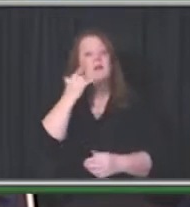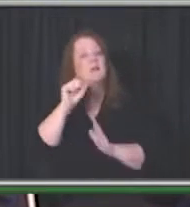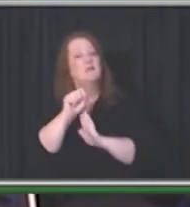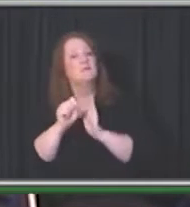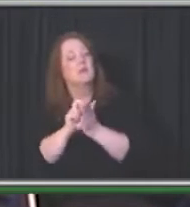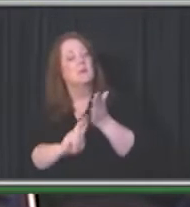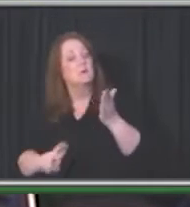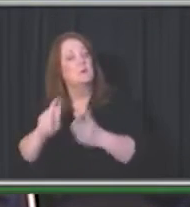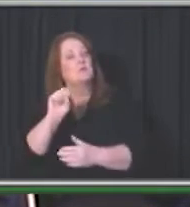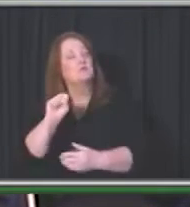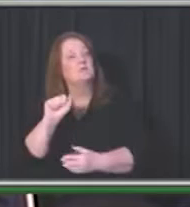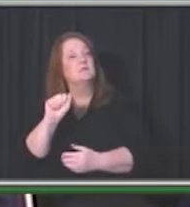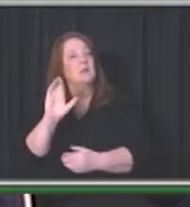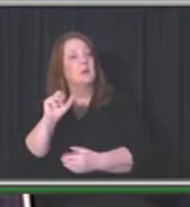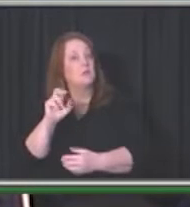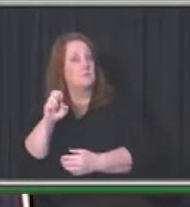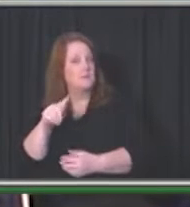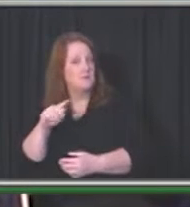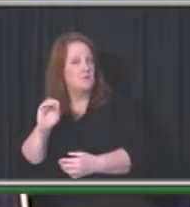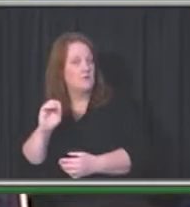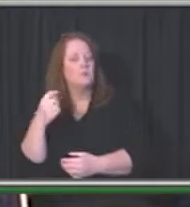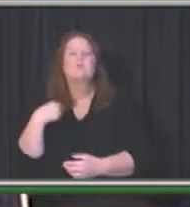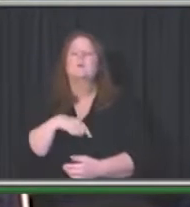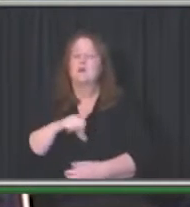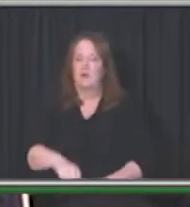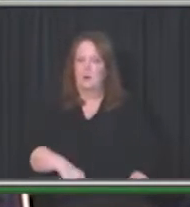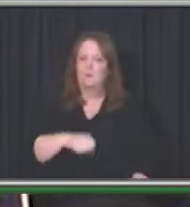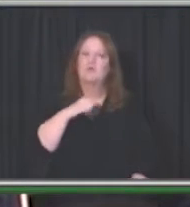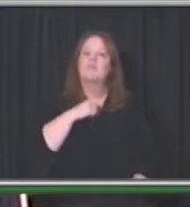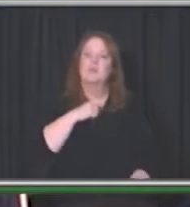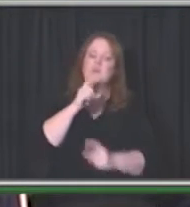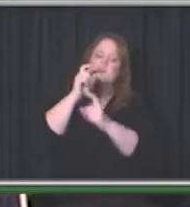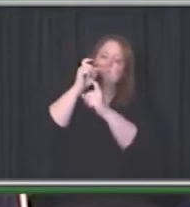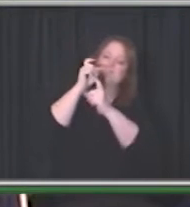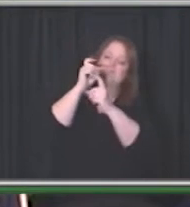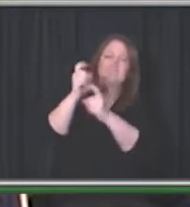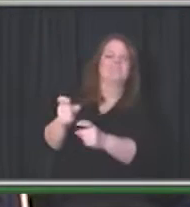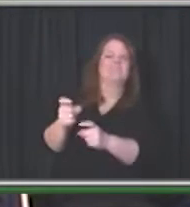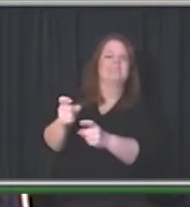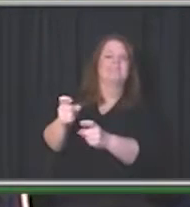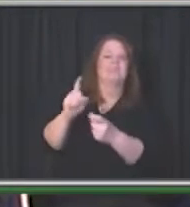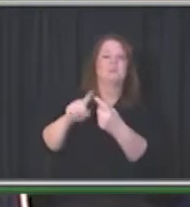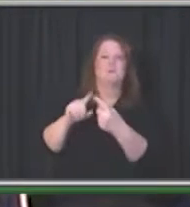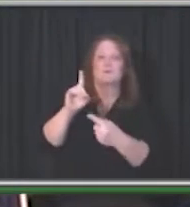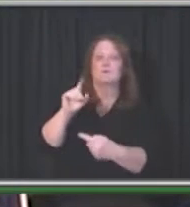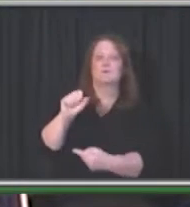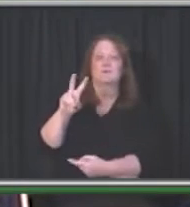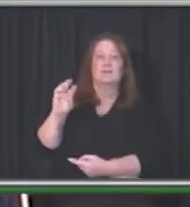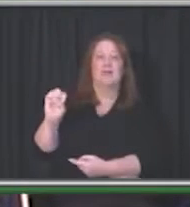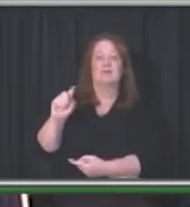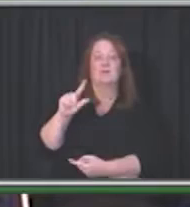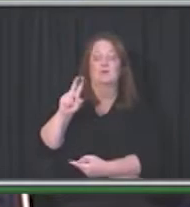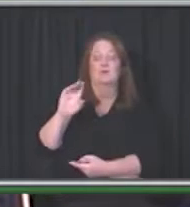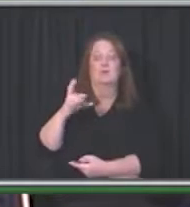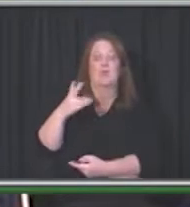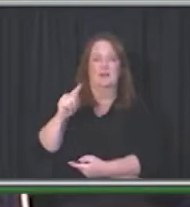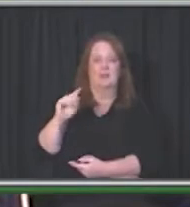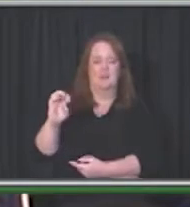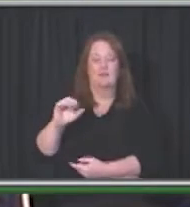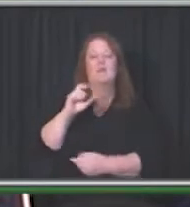State University Sacramento are proud to confer on Dave Lucchetti an